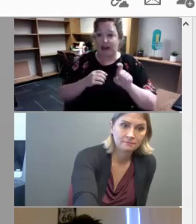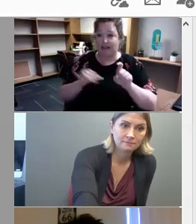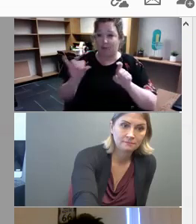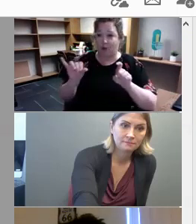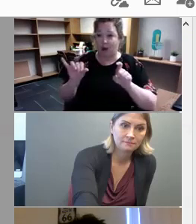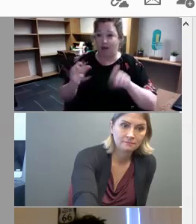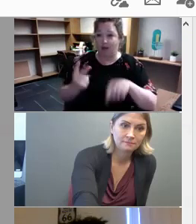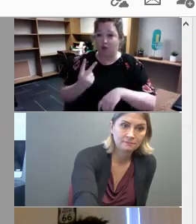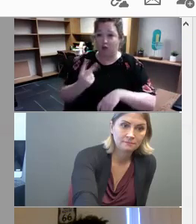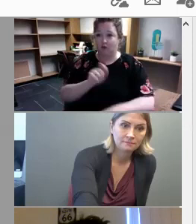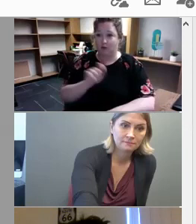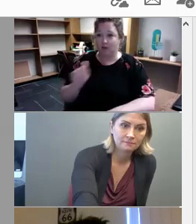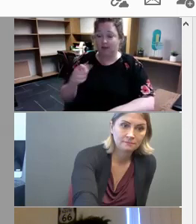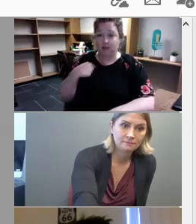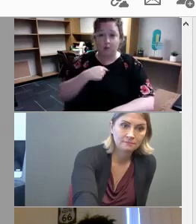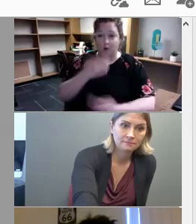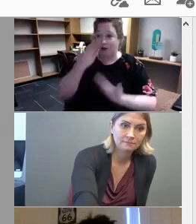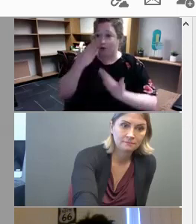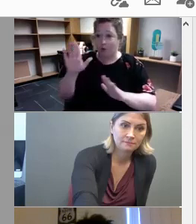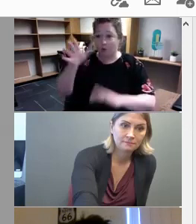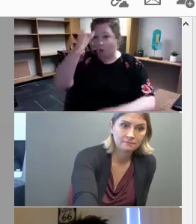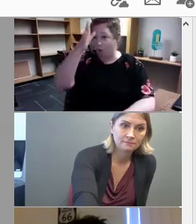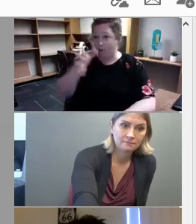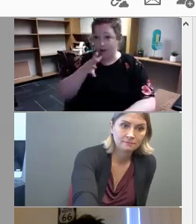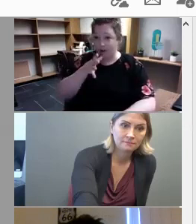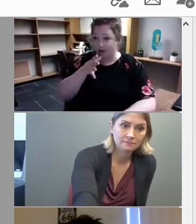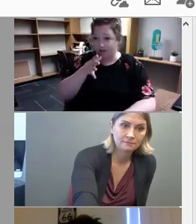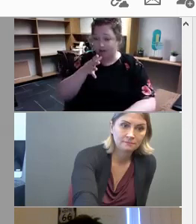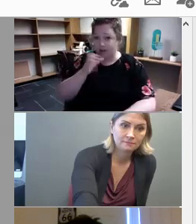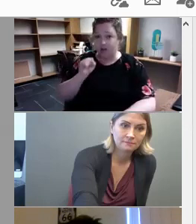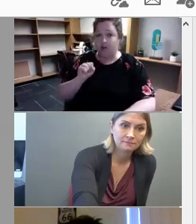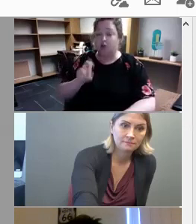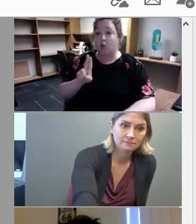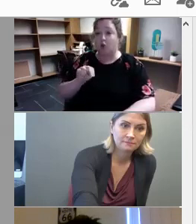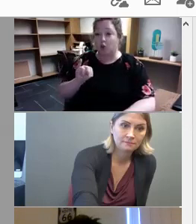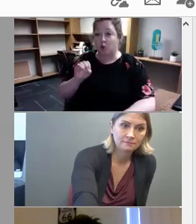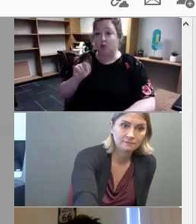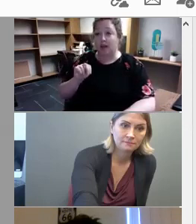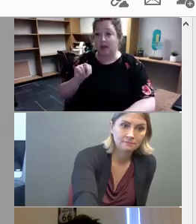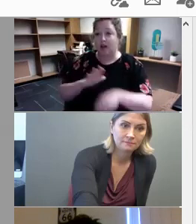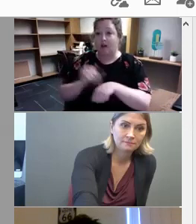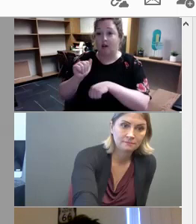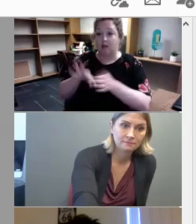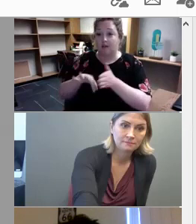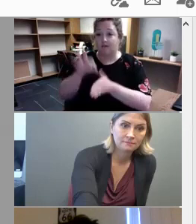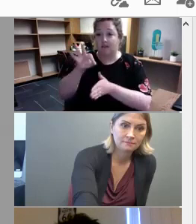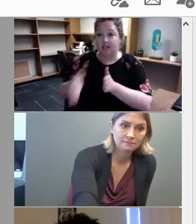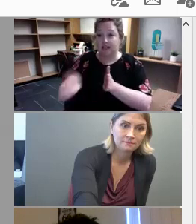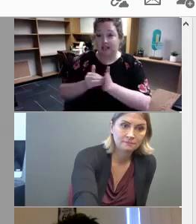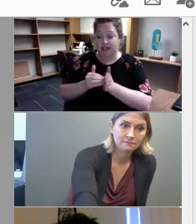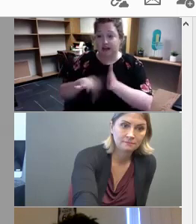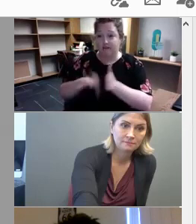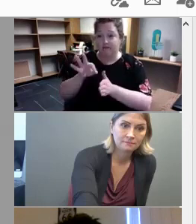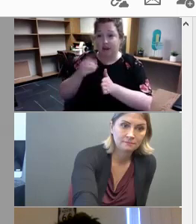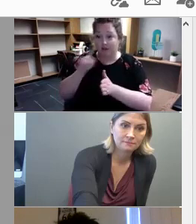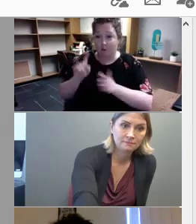parents of them are. So union itself calls find again. Find for X, that is Rx is the root node. Rx is